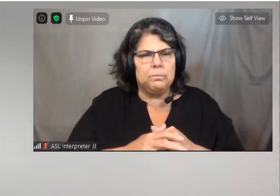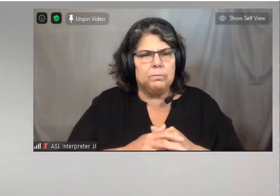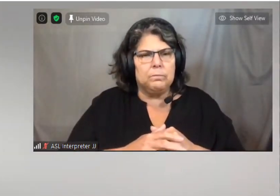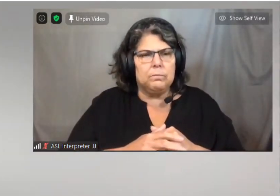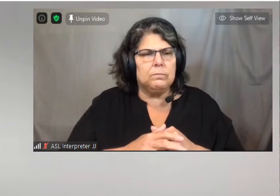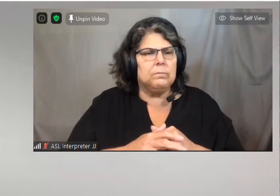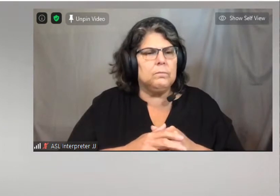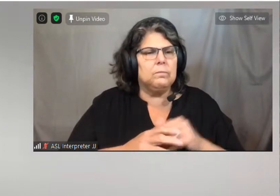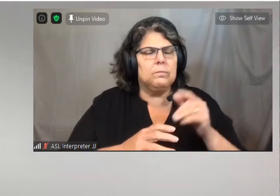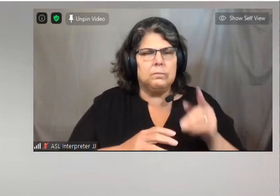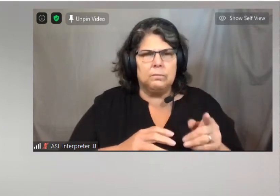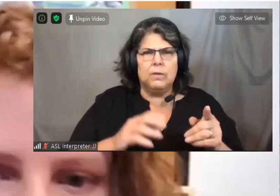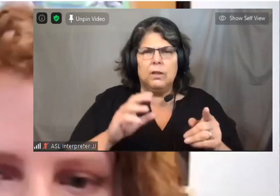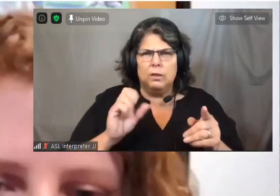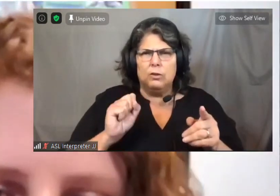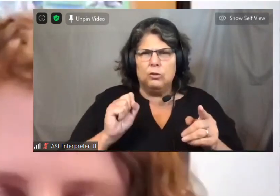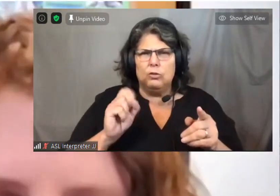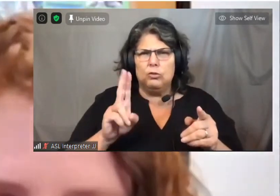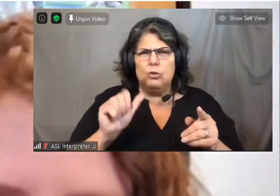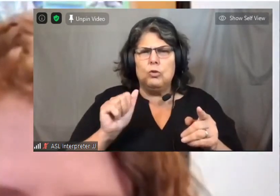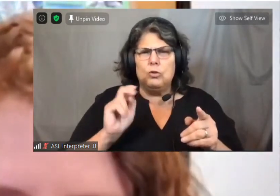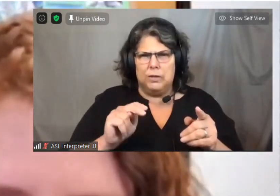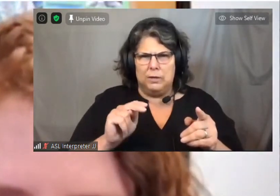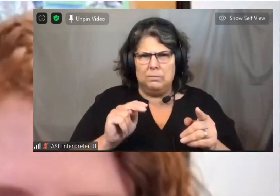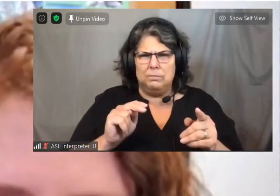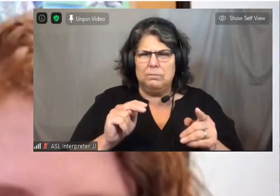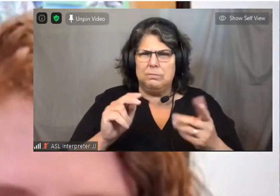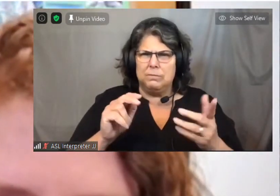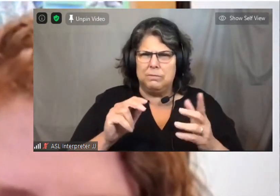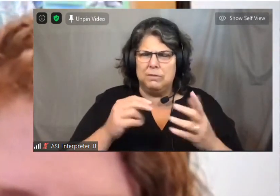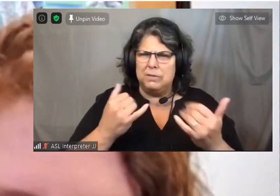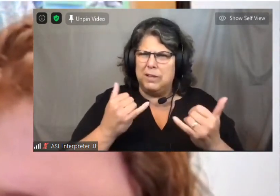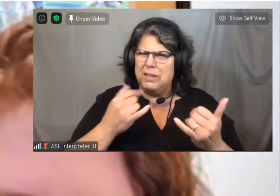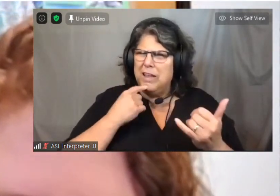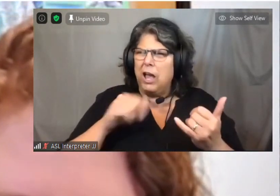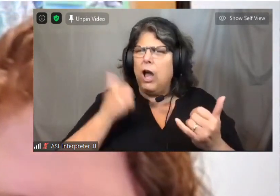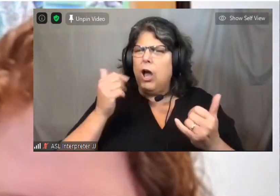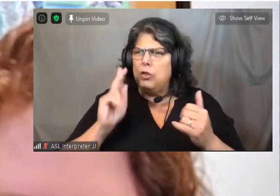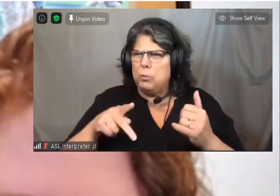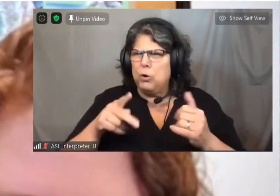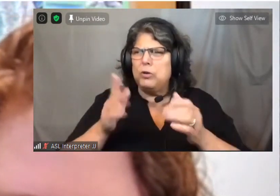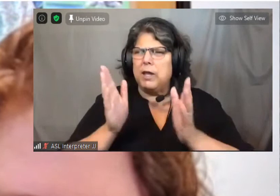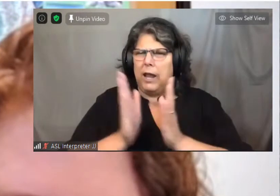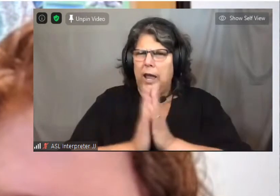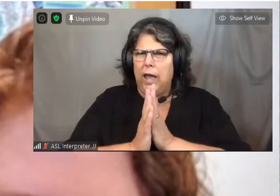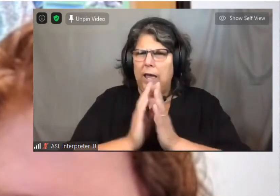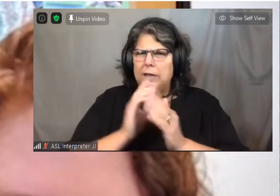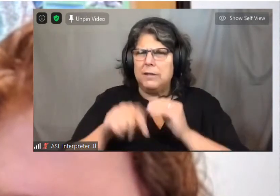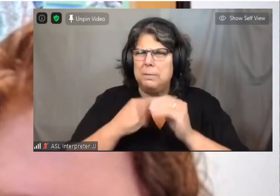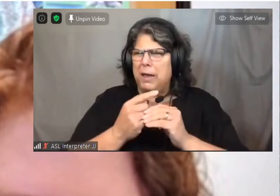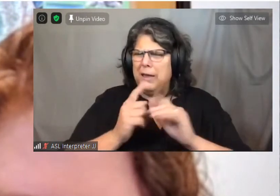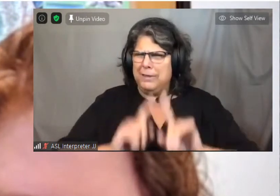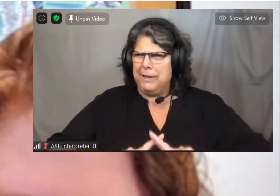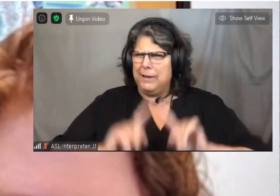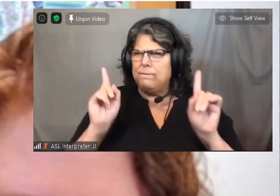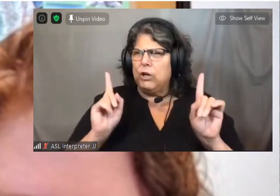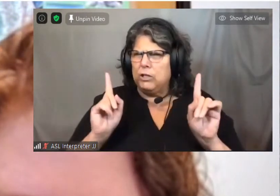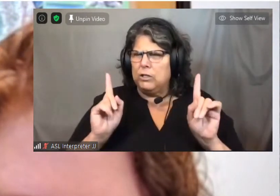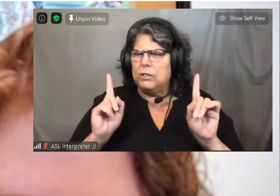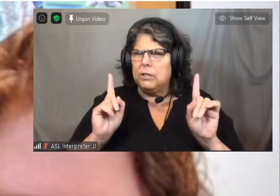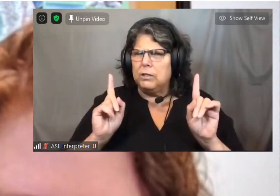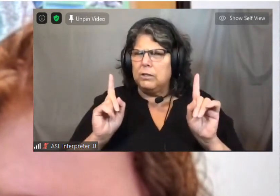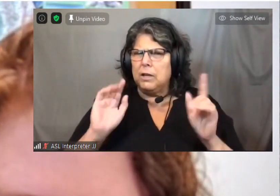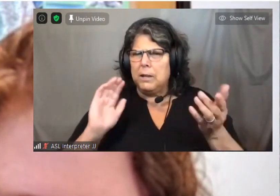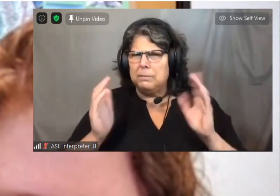Like another person who asked about the discrepancy between men